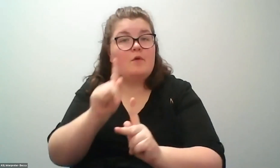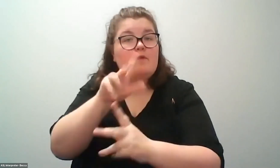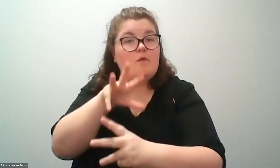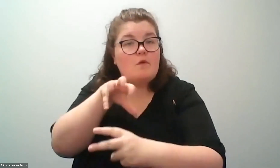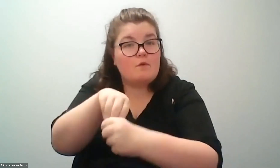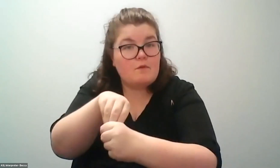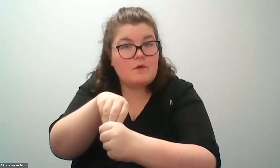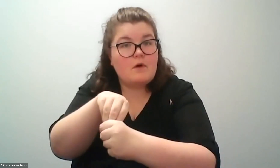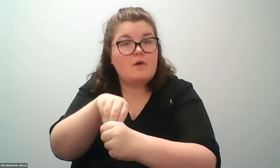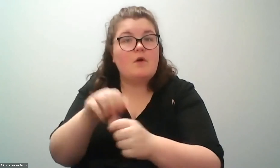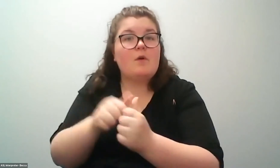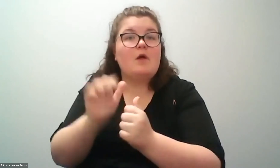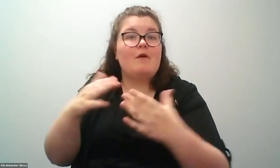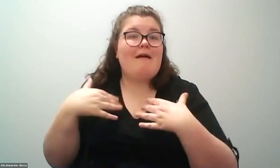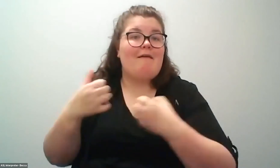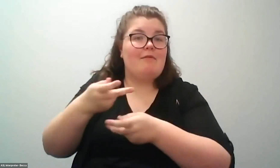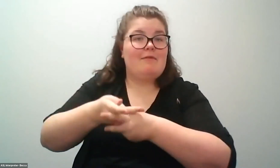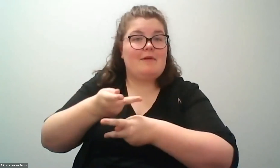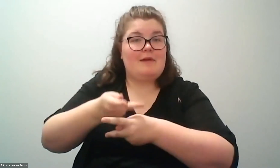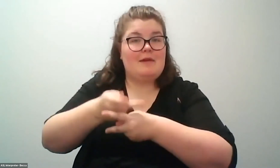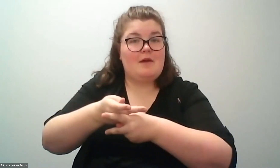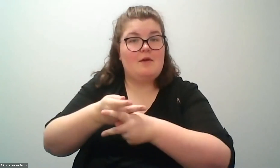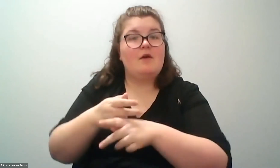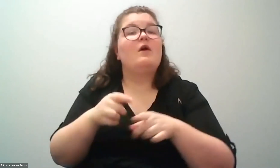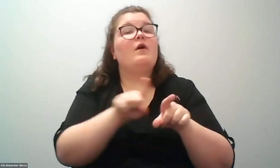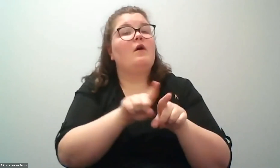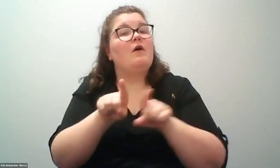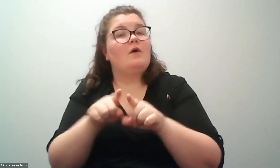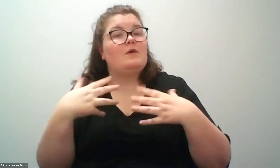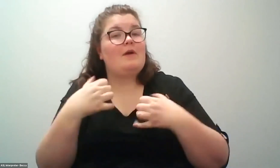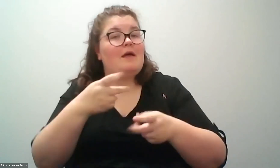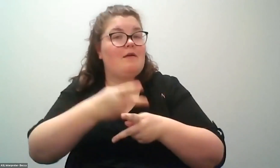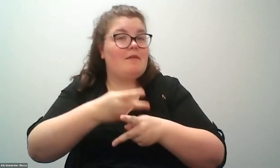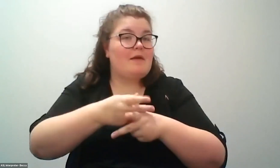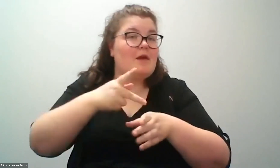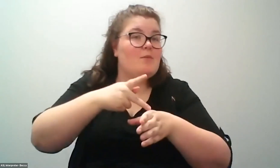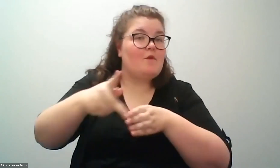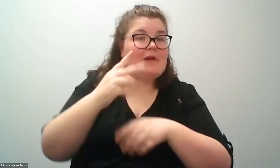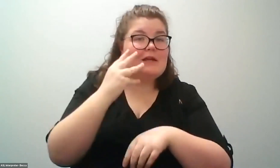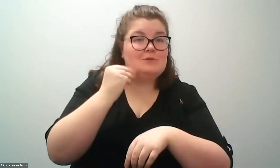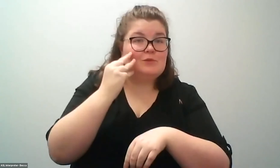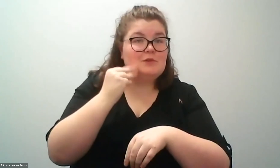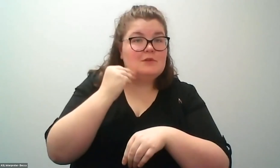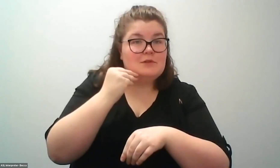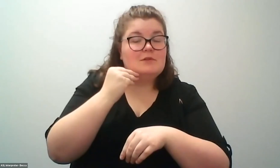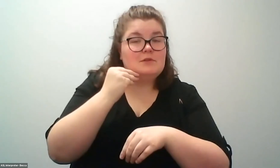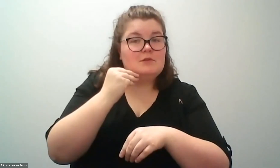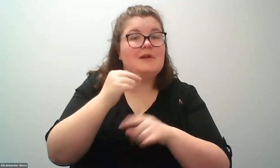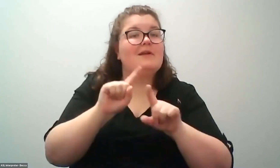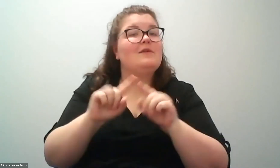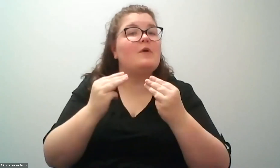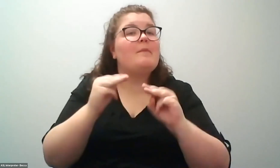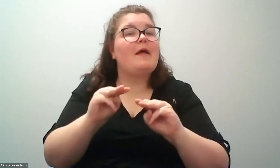for involvement in their health and healthcare, as well as healthcare professional experiences of and reasoning about patient involvement methods and